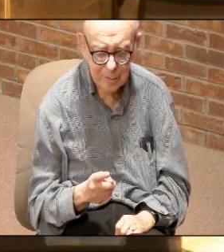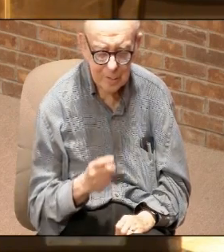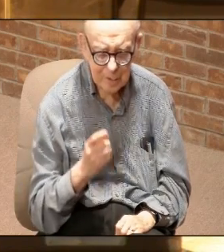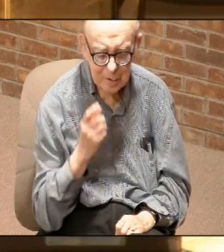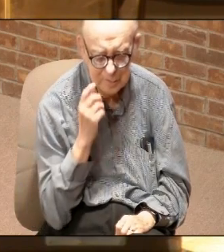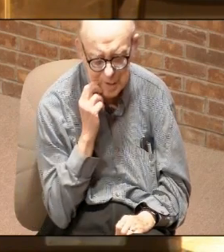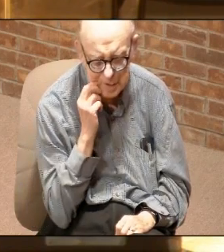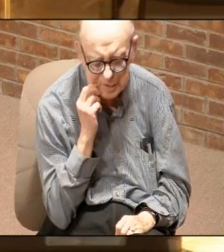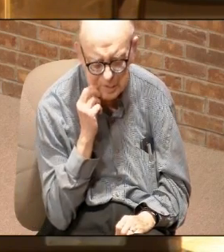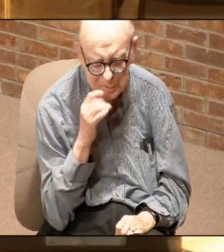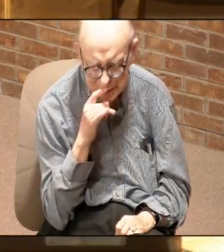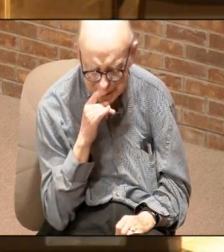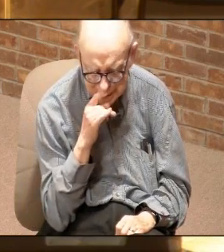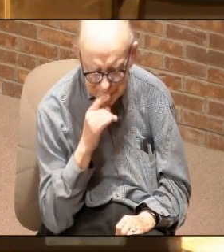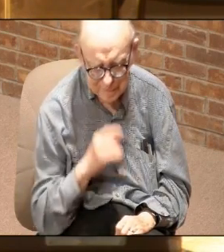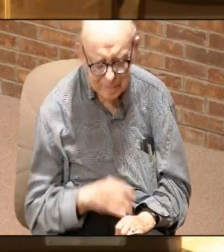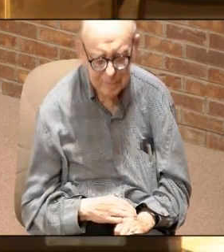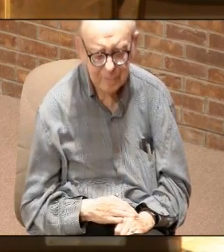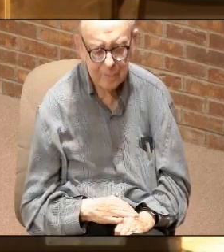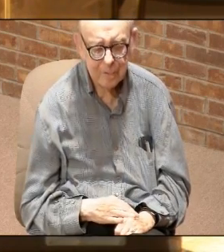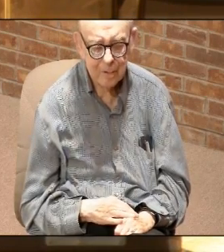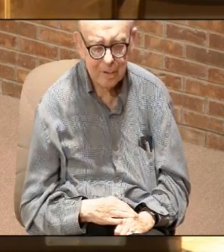cute little kids?